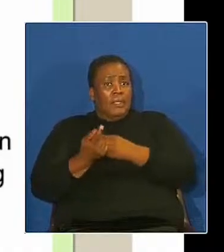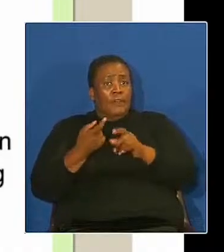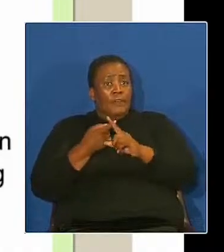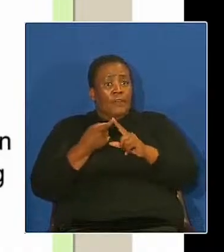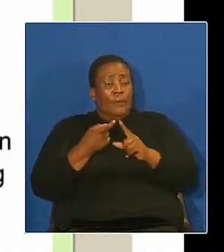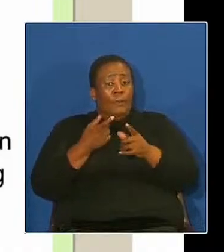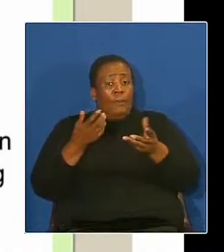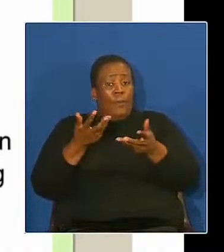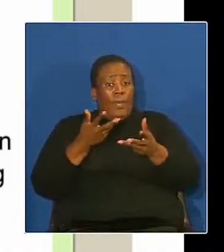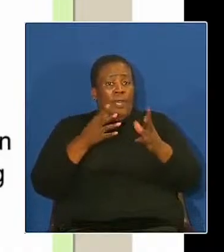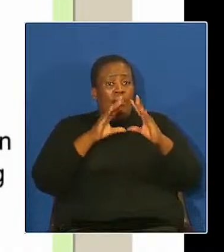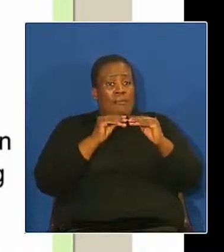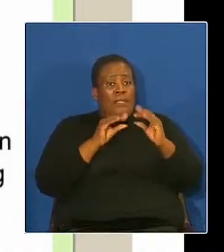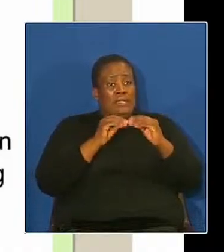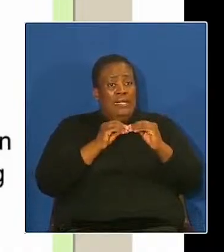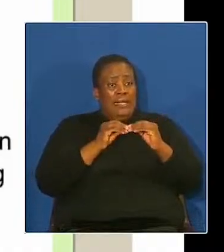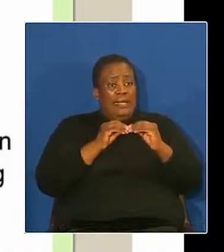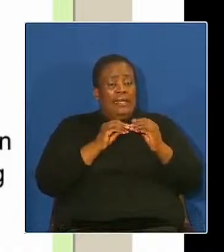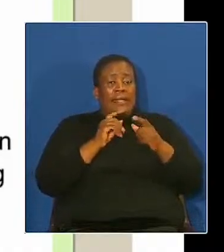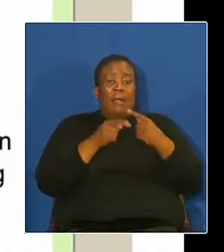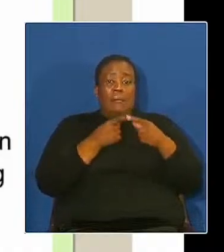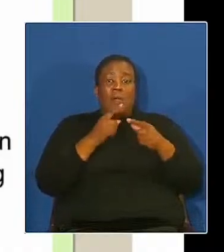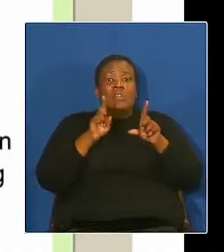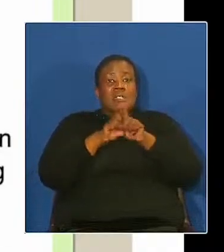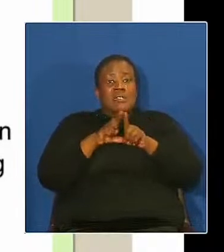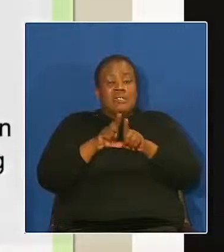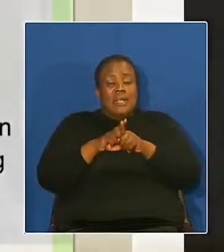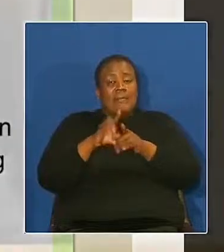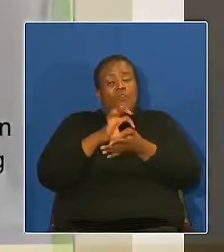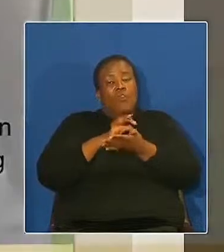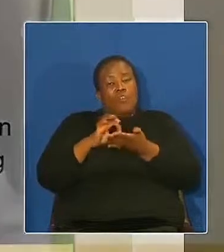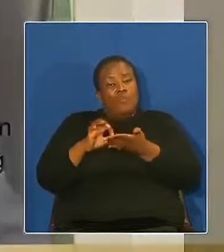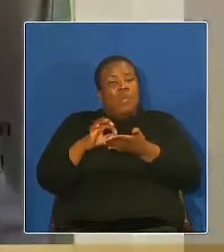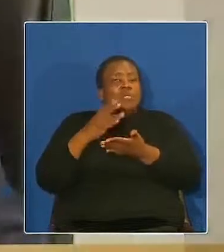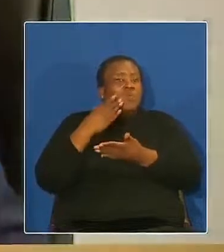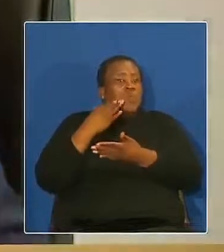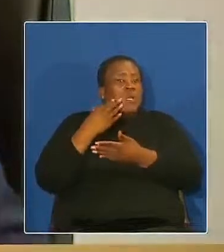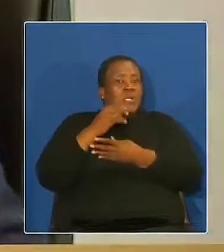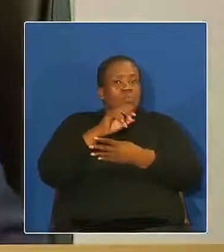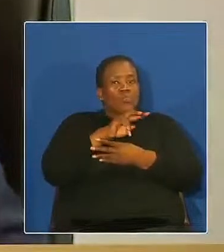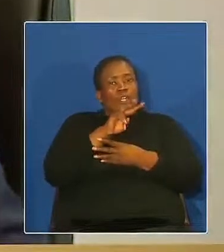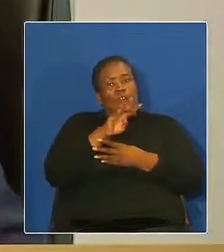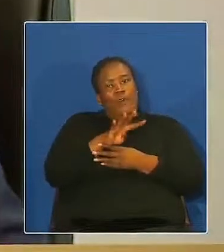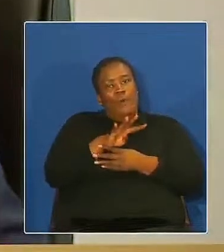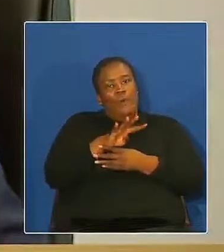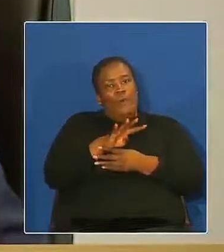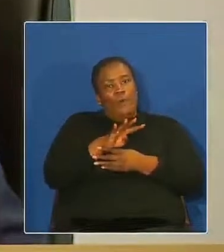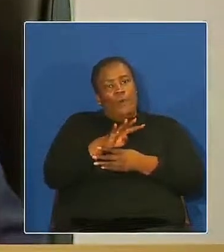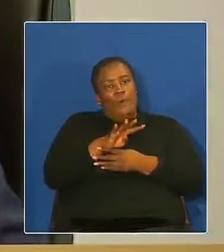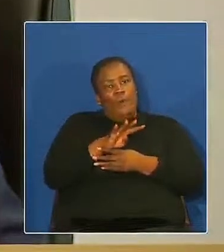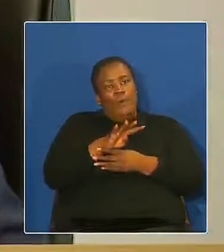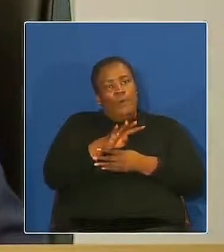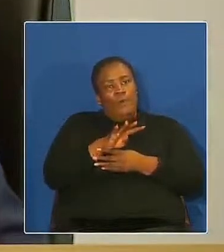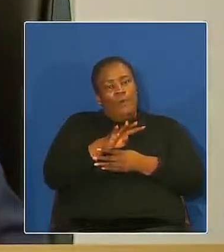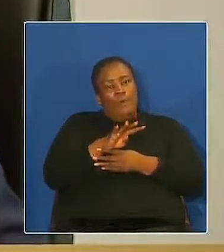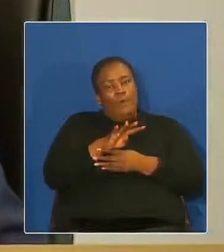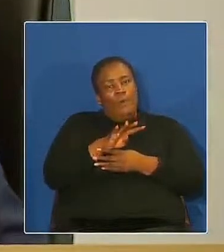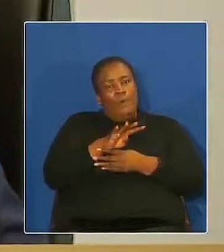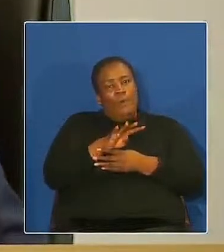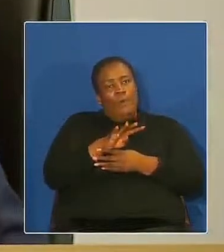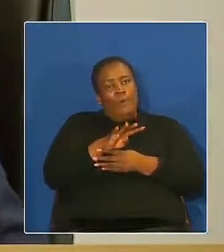the meeting around the same contract on the 24th, which resolved to